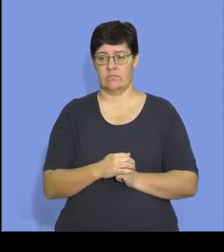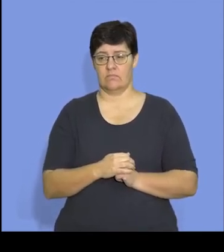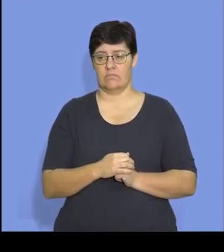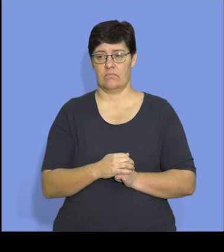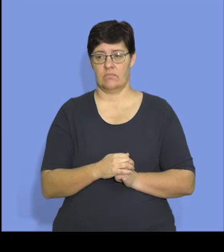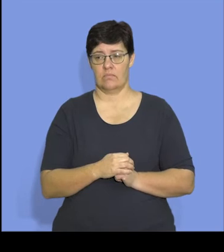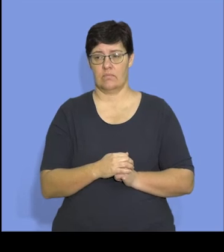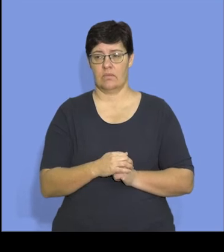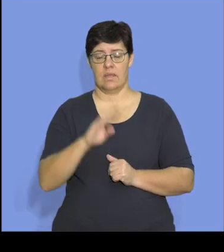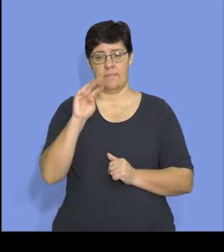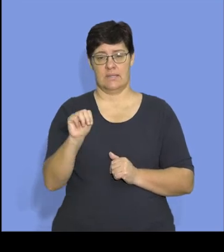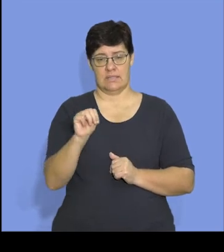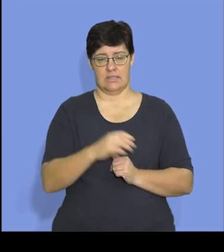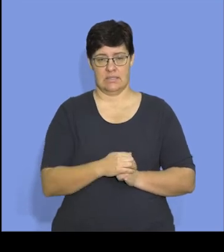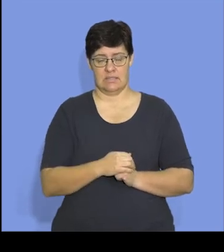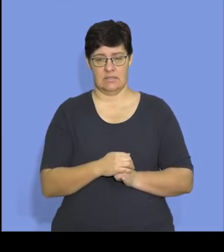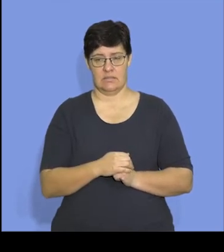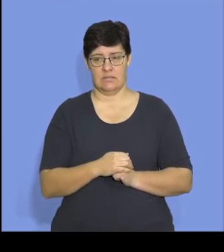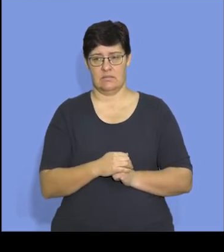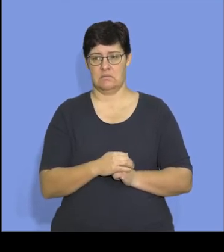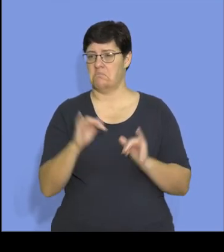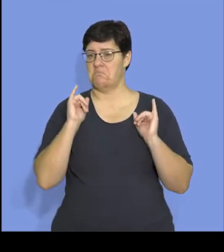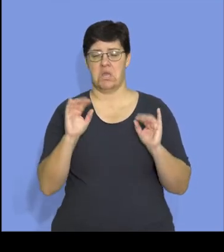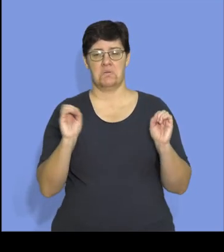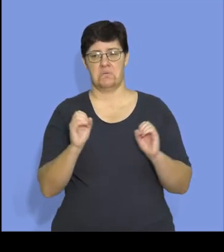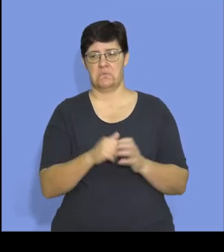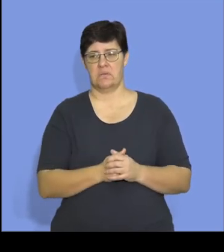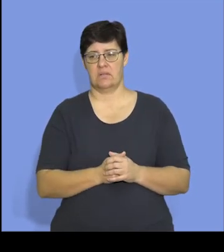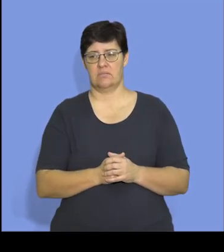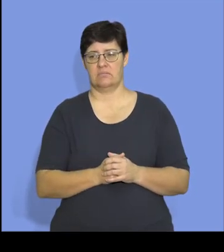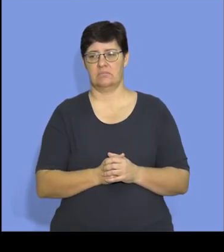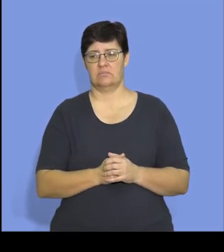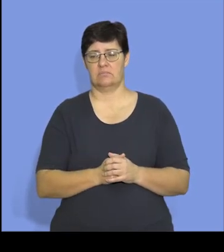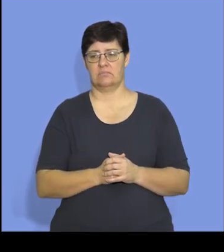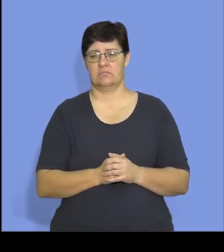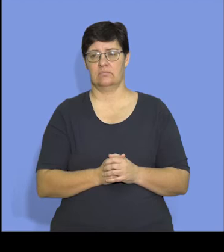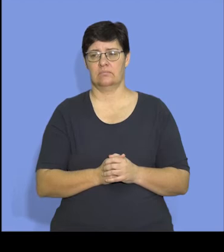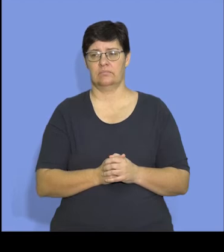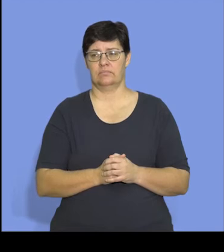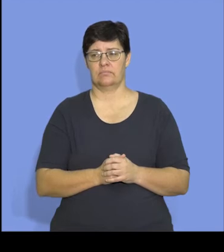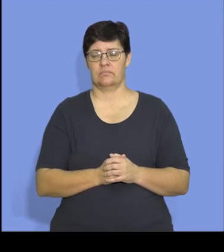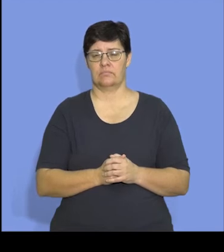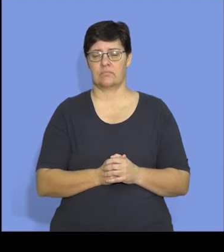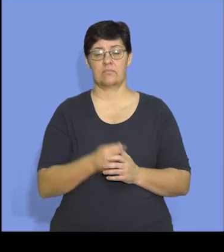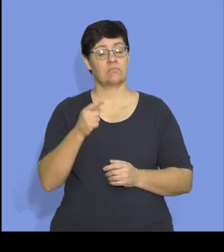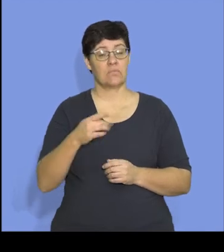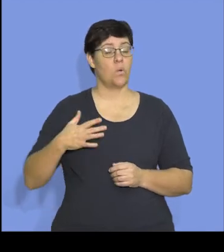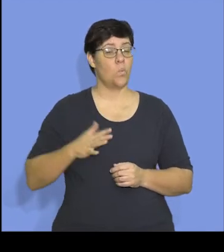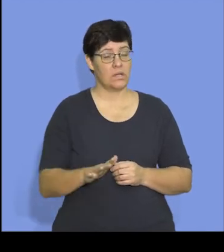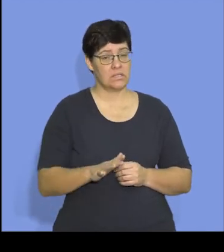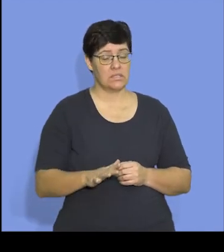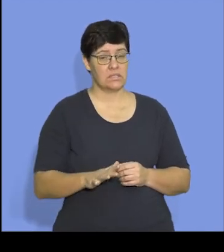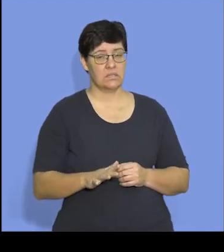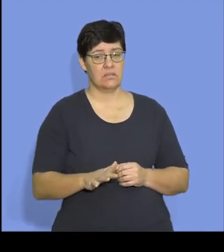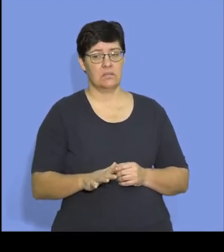That's nice. Not so bad. Oops, I'm going the wrong way. Then they want the sketch